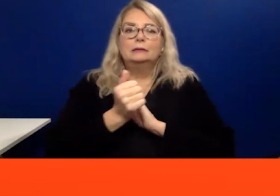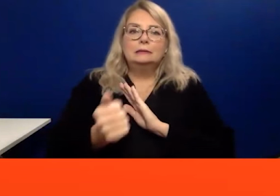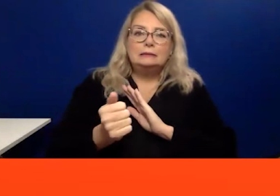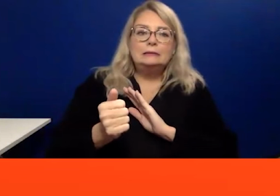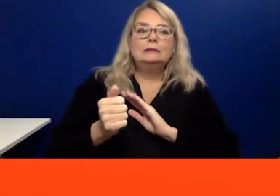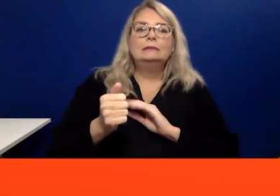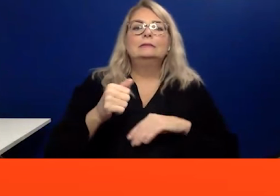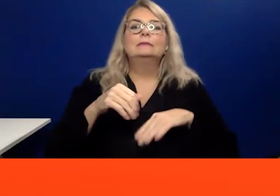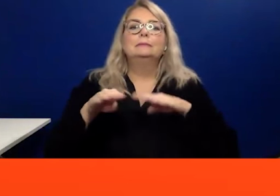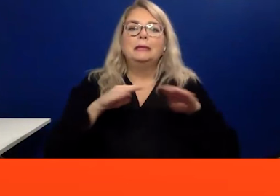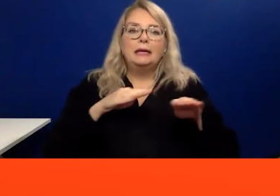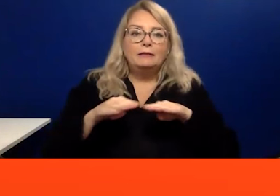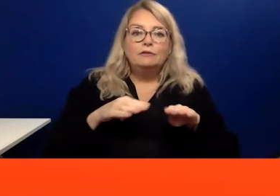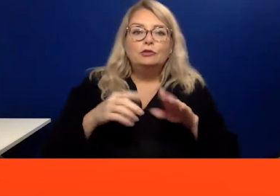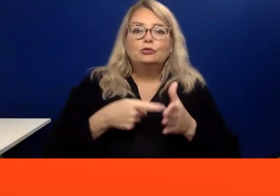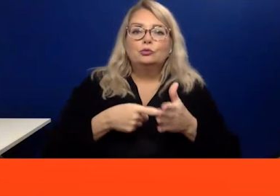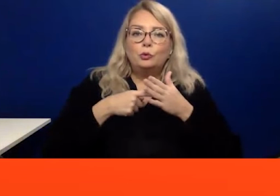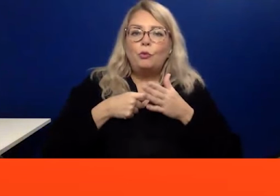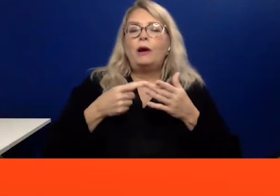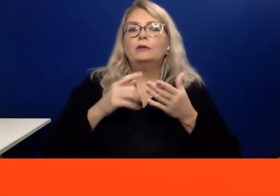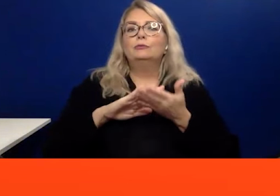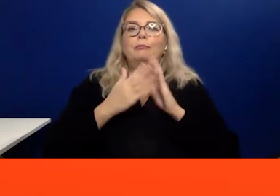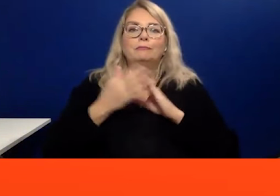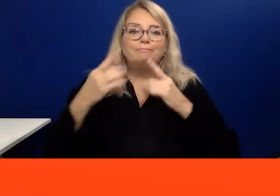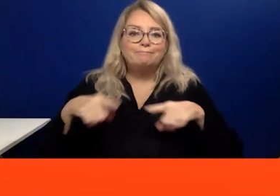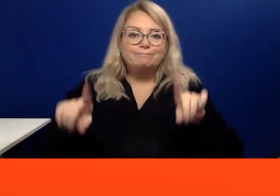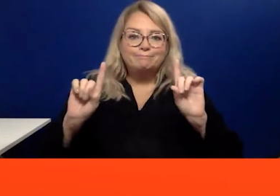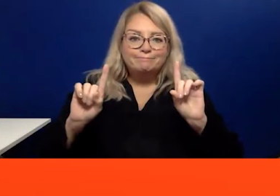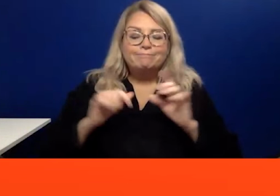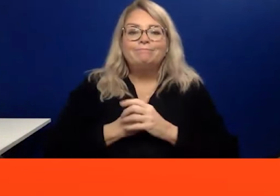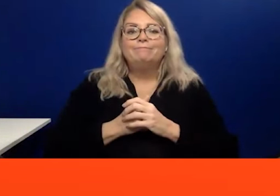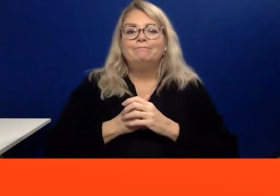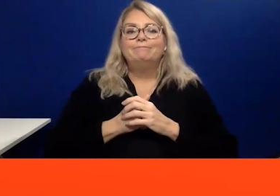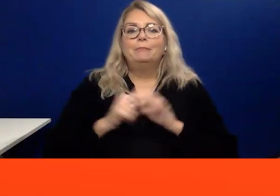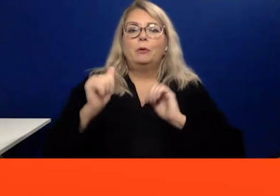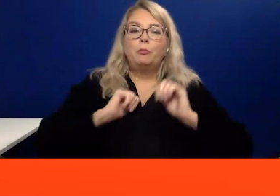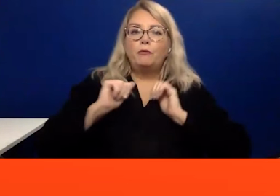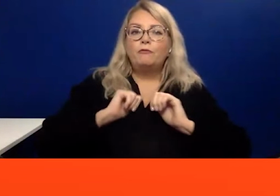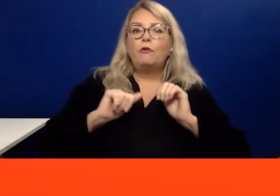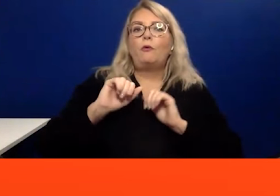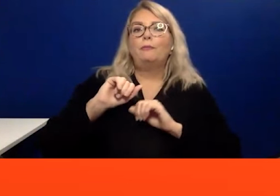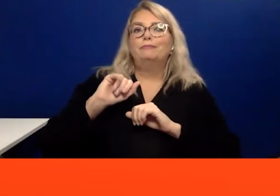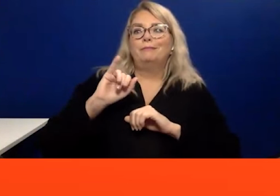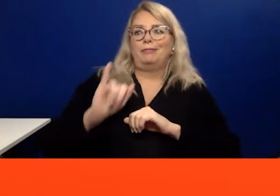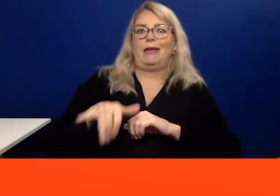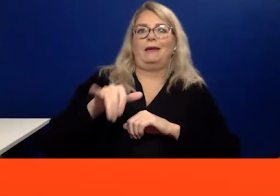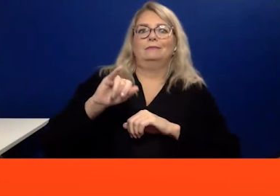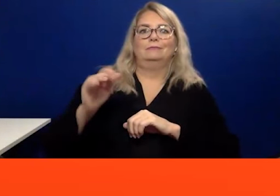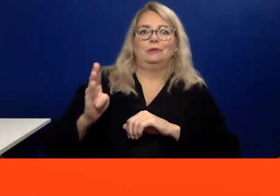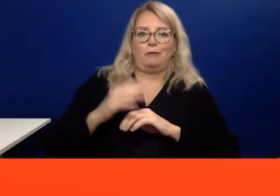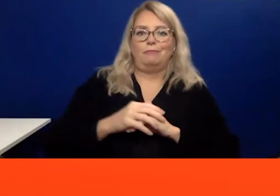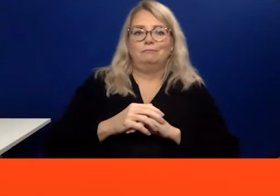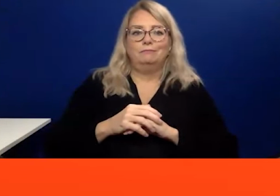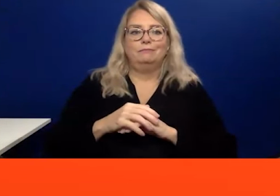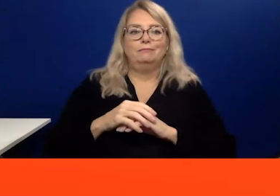behaviors required to successfully perform tasks in a defined setting. So I think that one pretty much encompasses